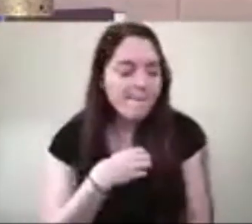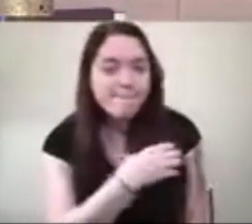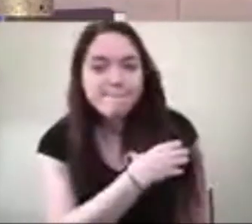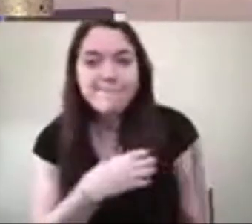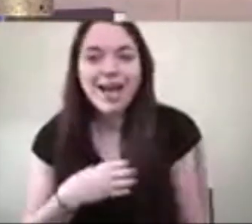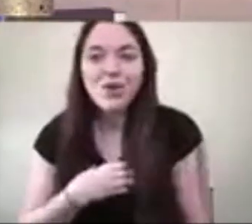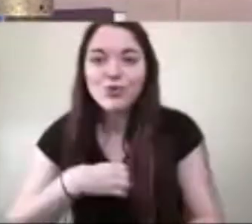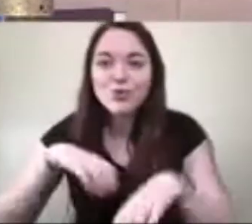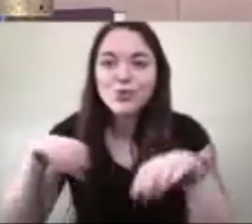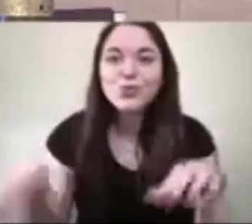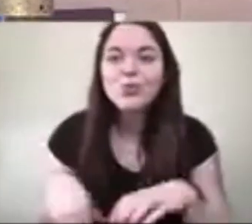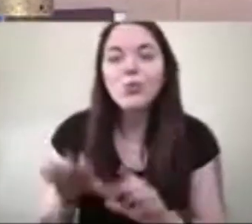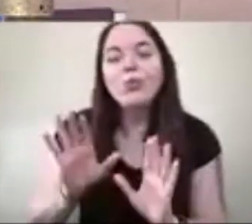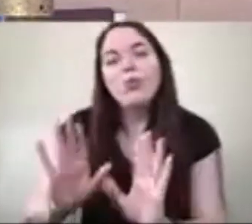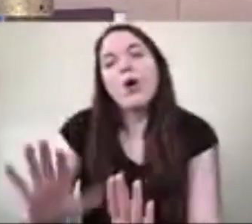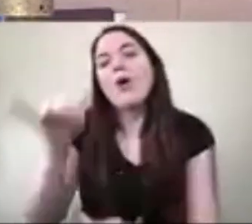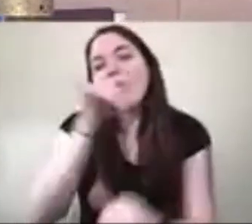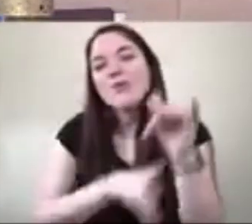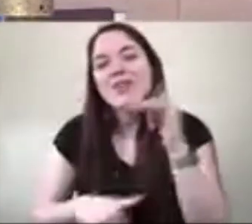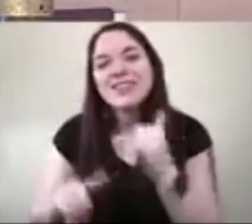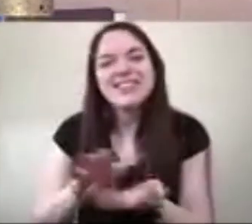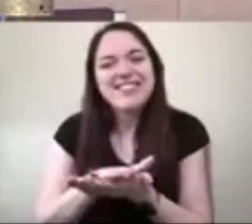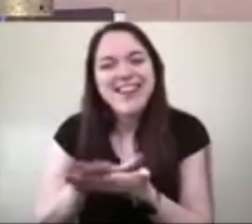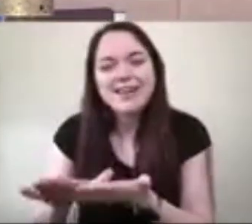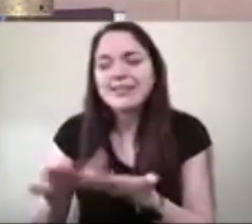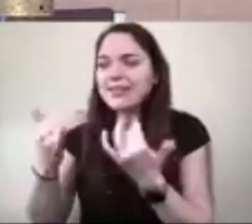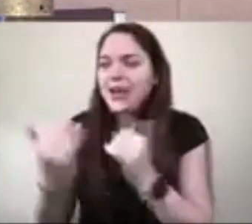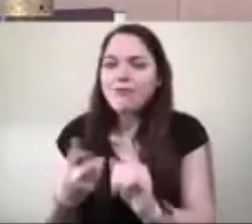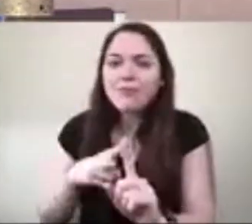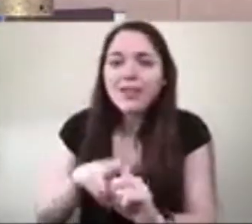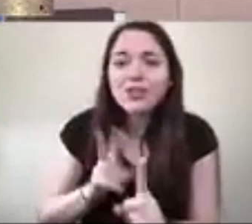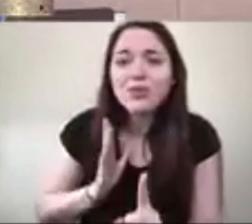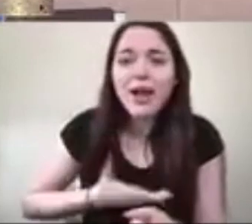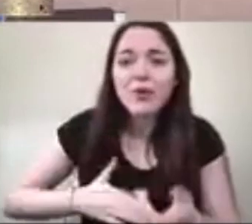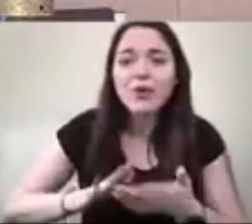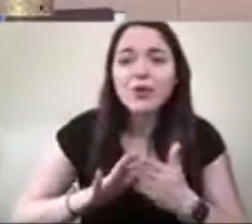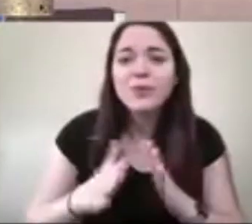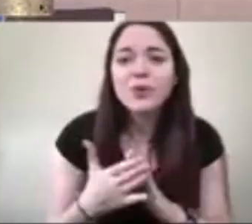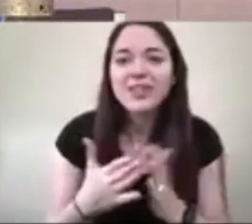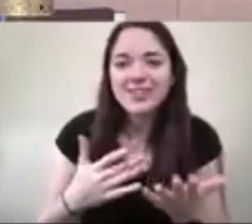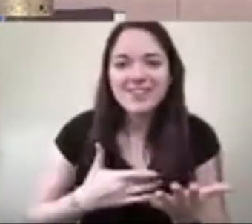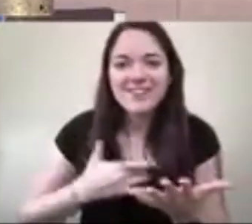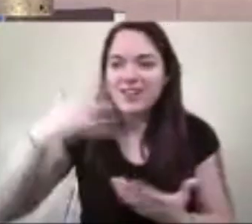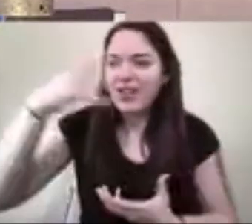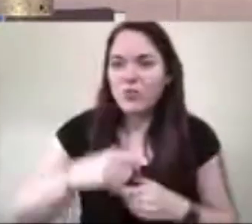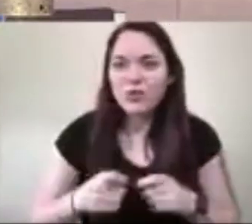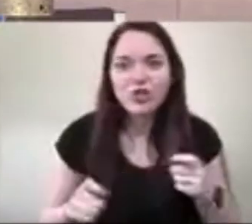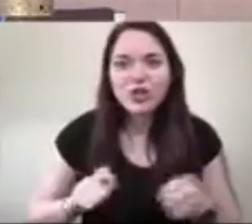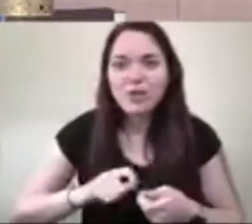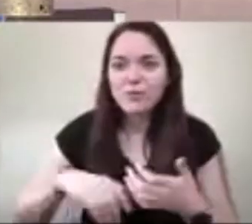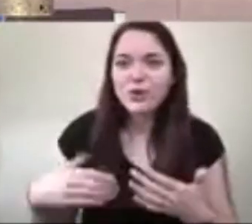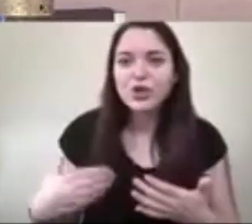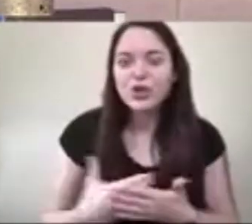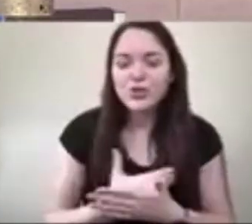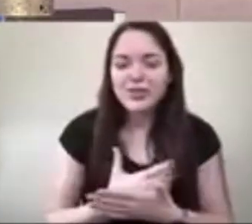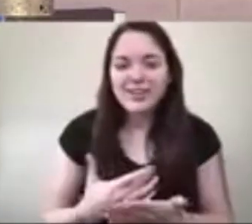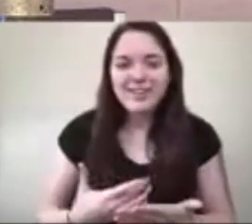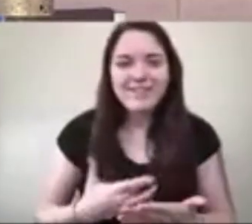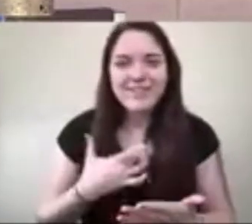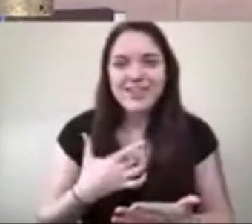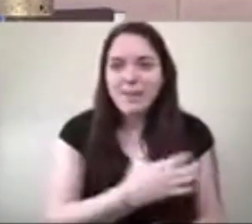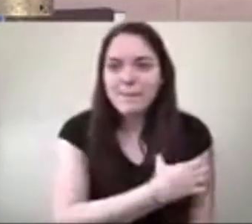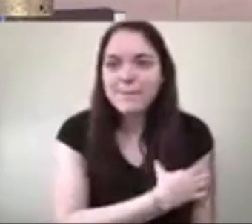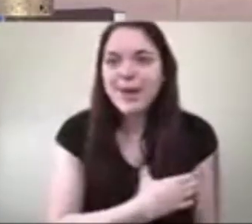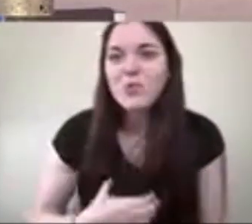to be reshaped and renewed and recasted. Stephen Doughty says, the Holy Spirit has never